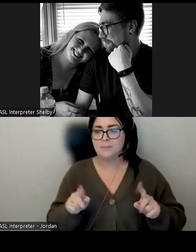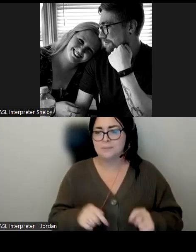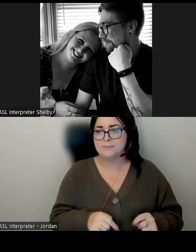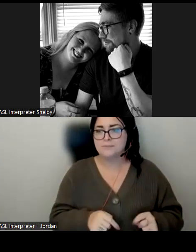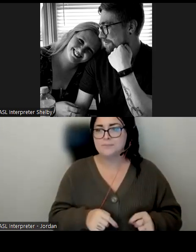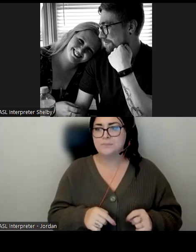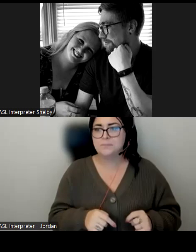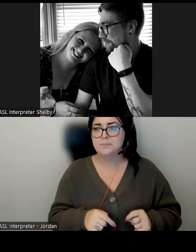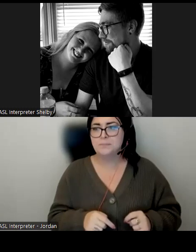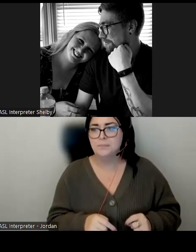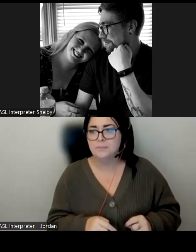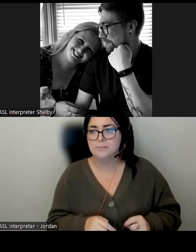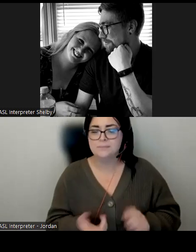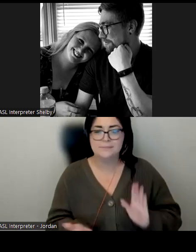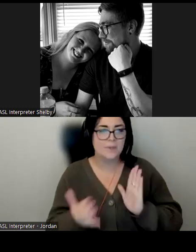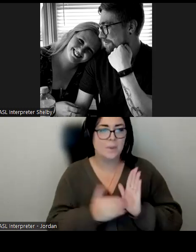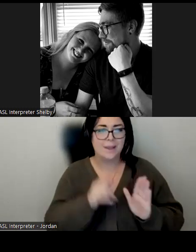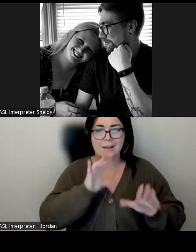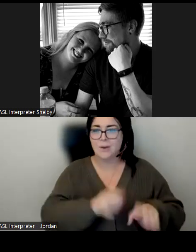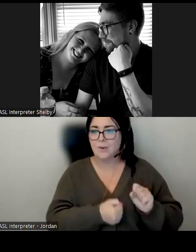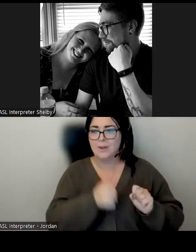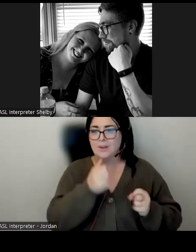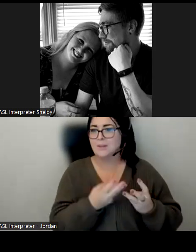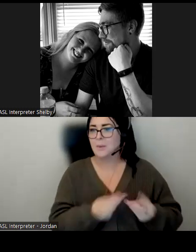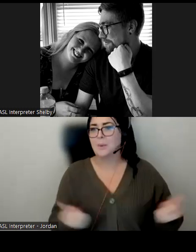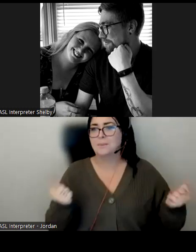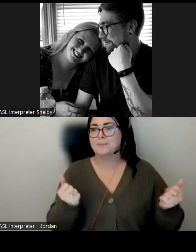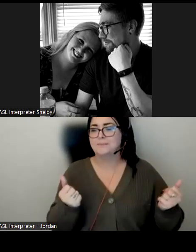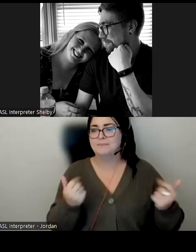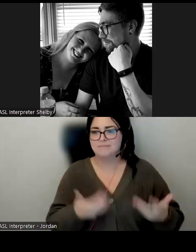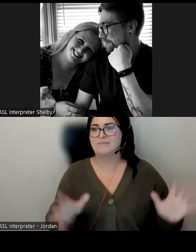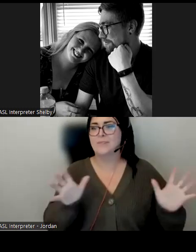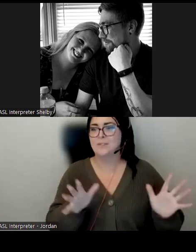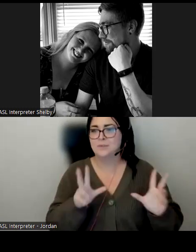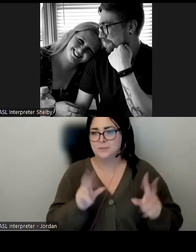not something that just goes away. Grief is